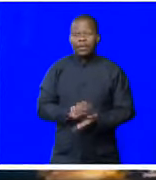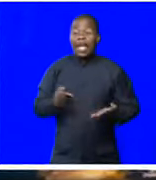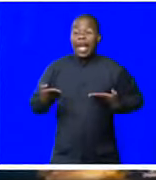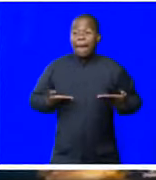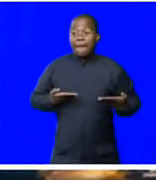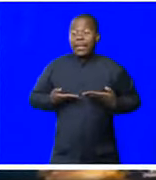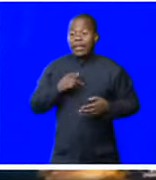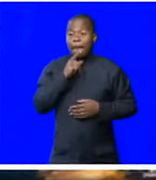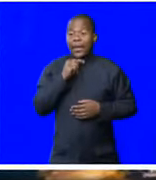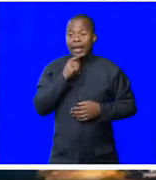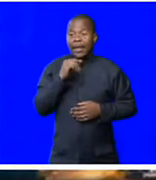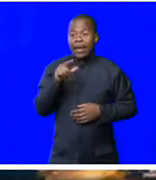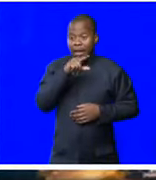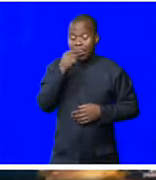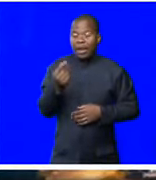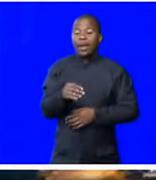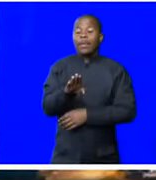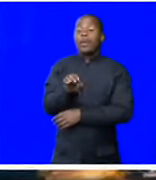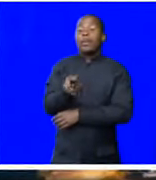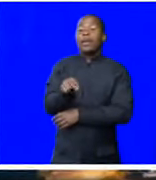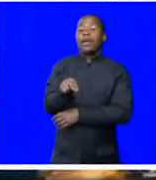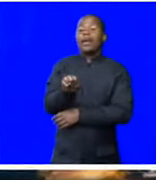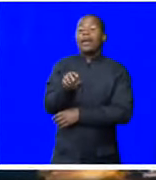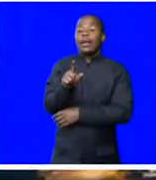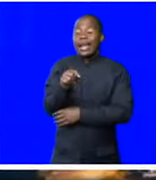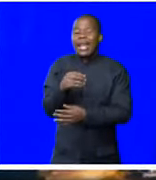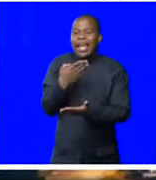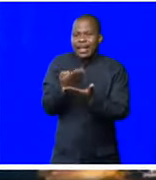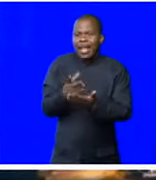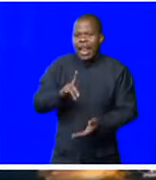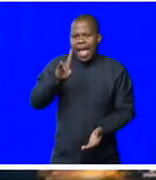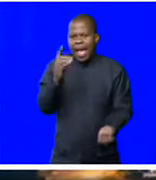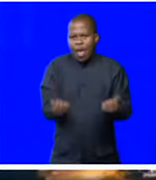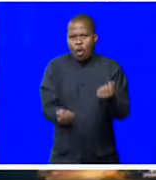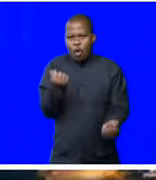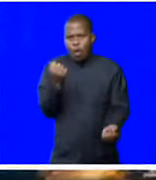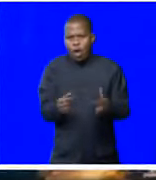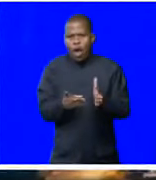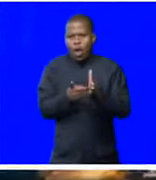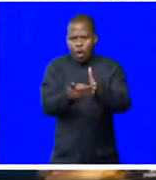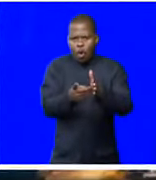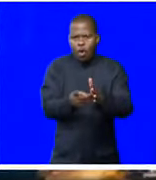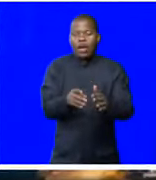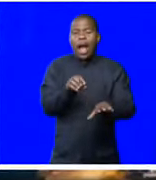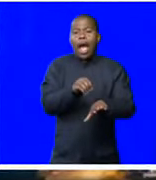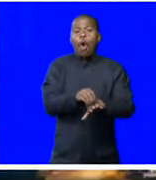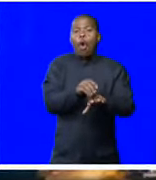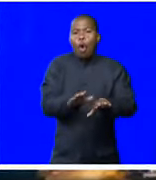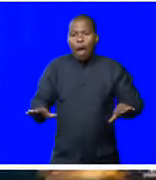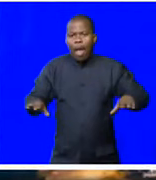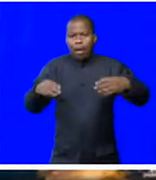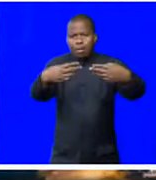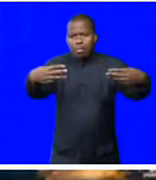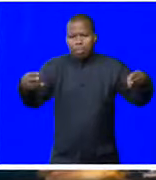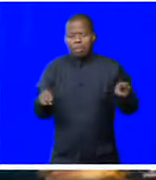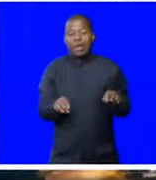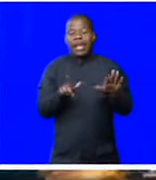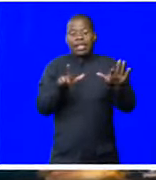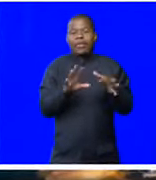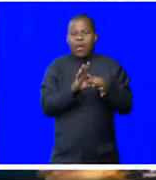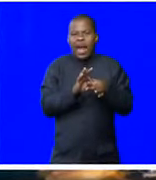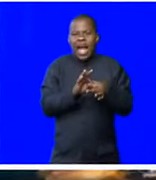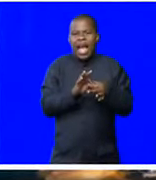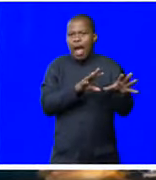Businessman Walter Bennett is pleading with the High Court to grant him an order to evict 7 homesteads from his farm at Iskombeni that they